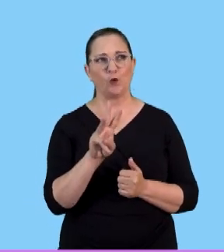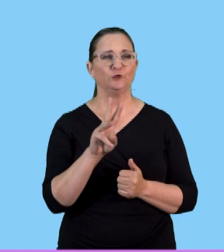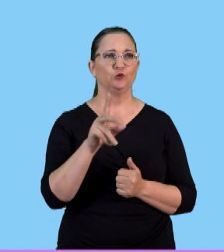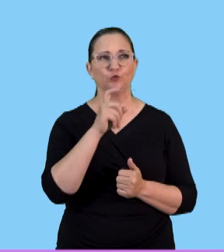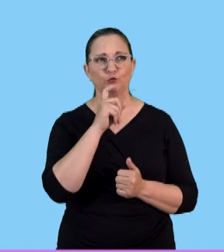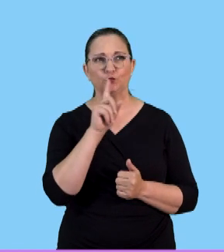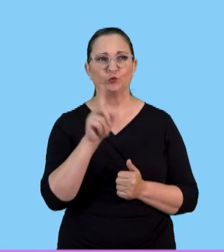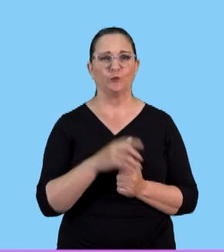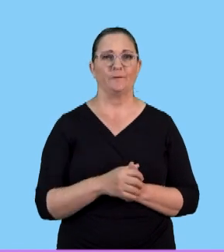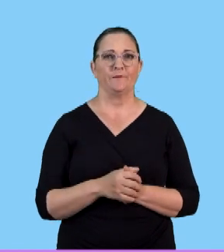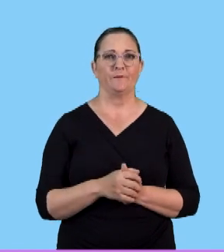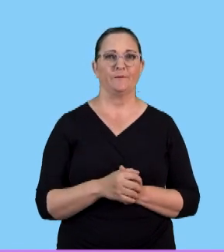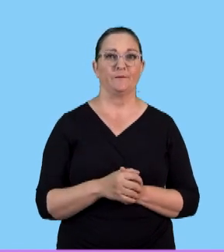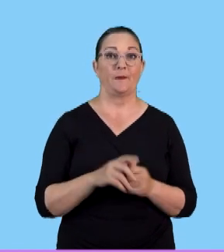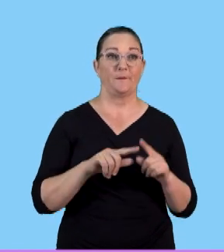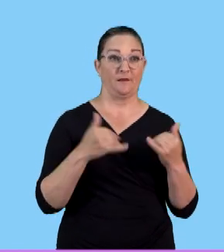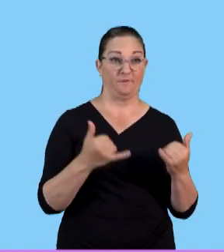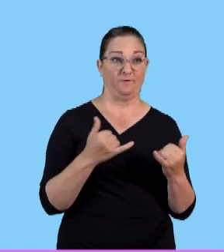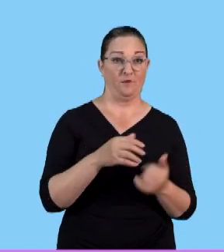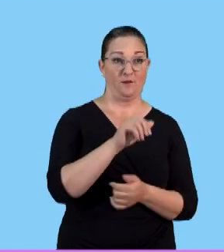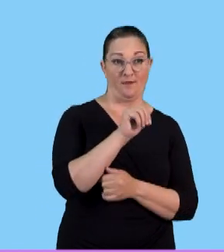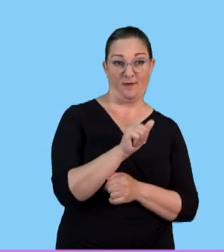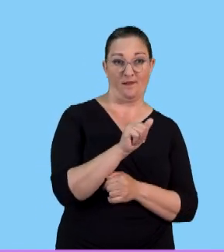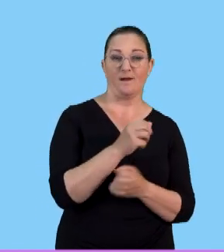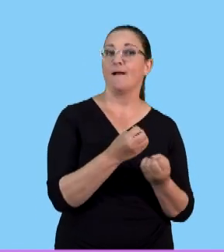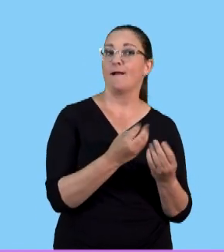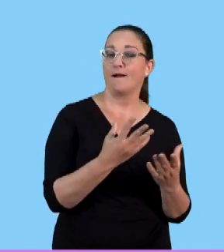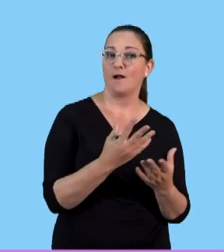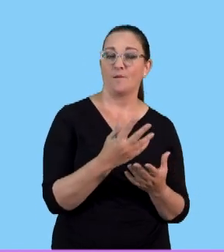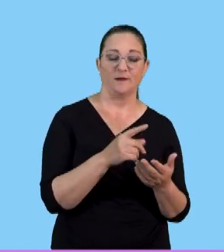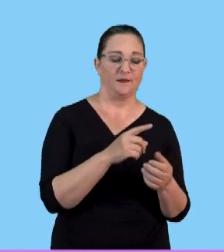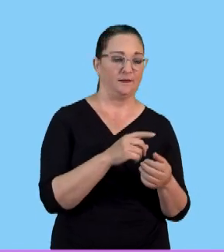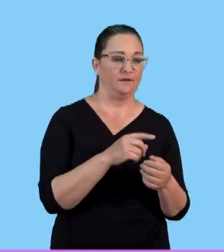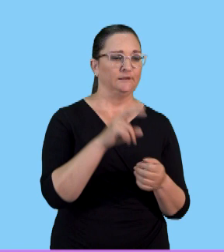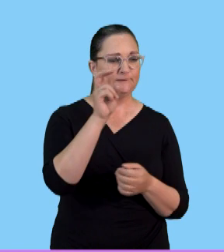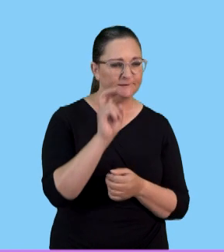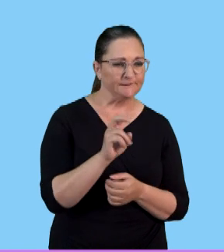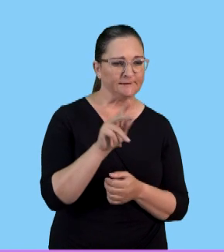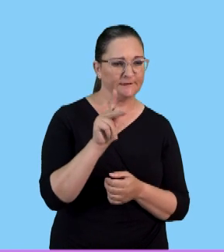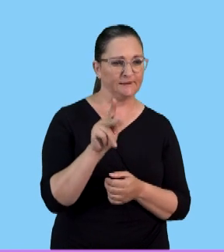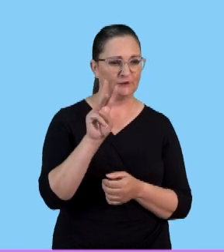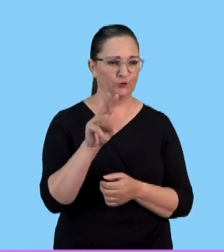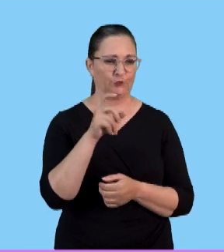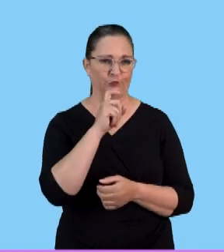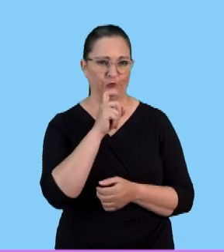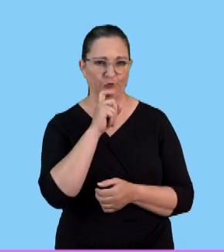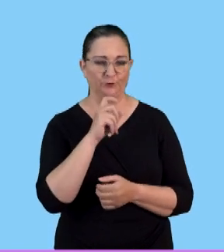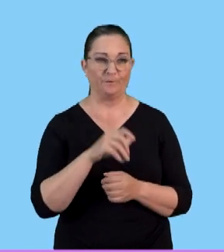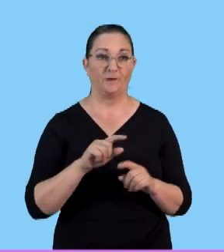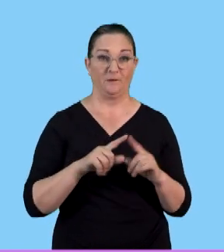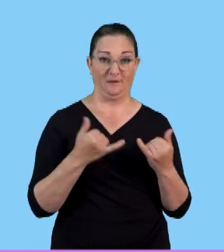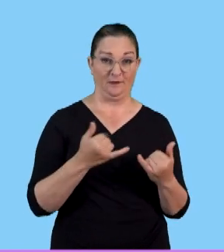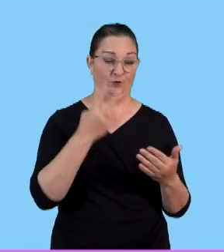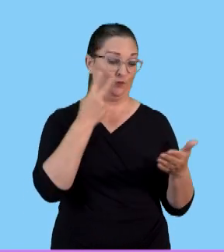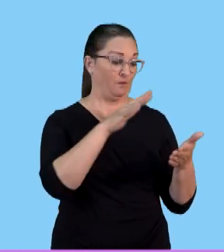used. Now, let us work that out for number A. How many kilowatts of electricity were used according to these readings? So